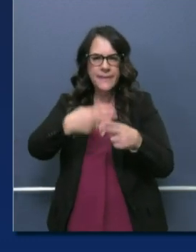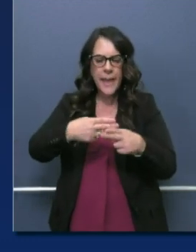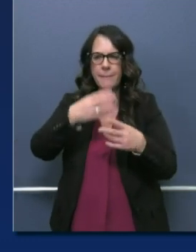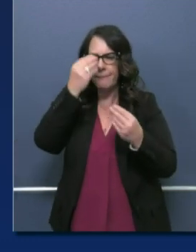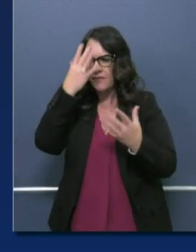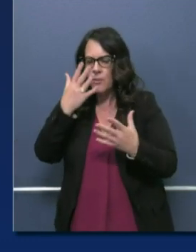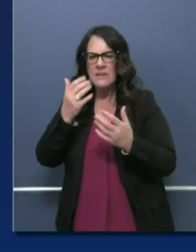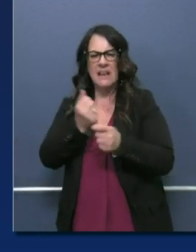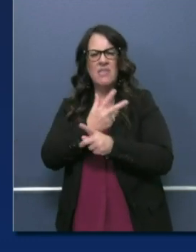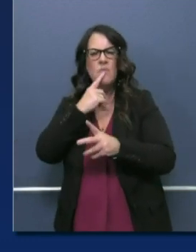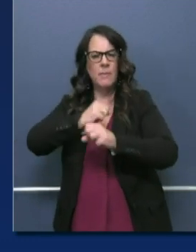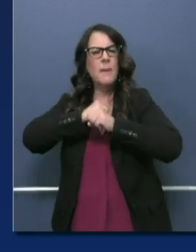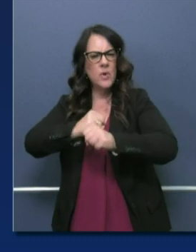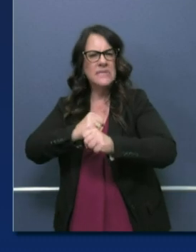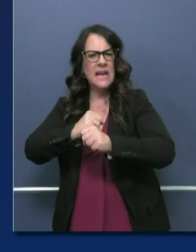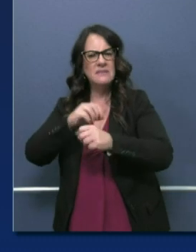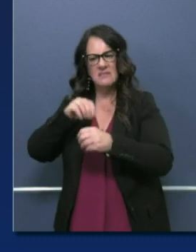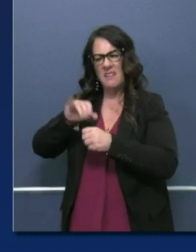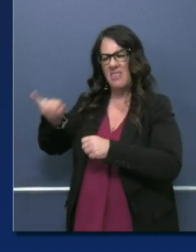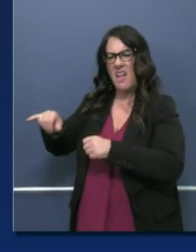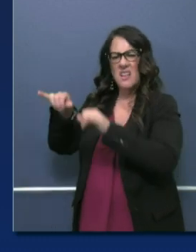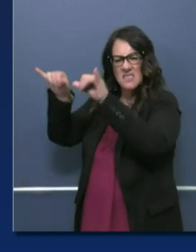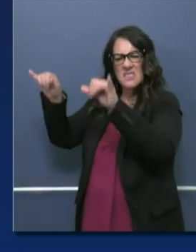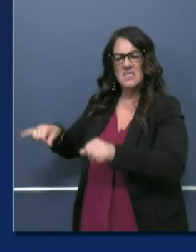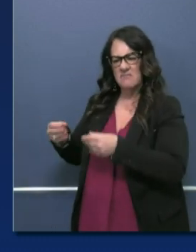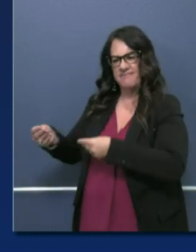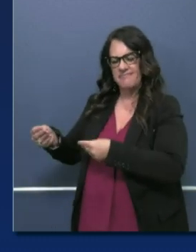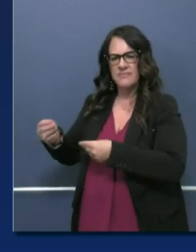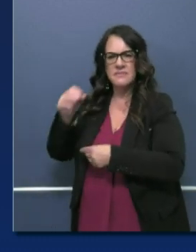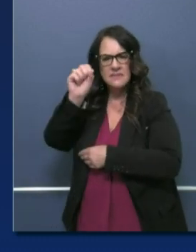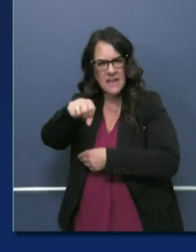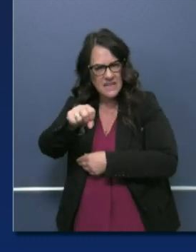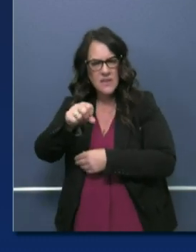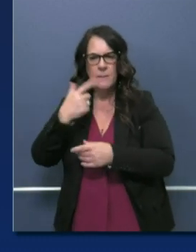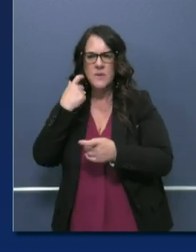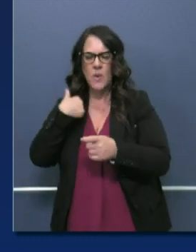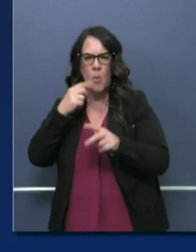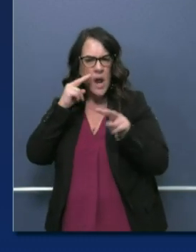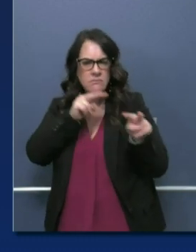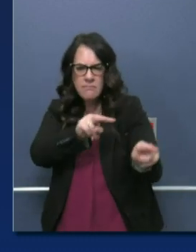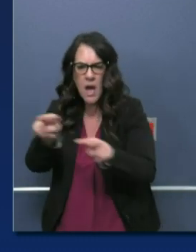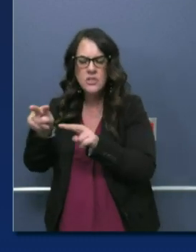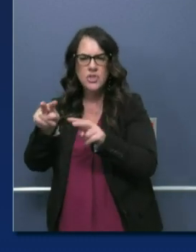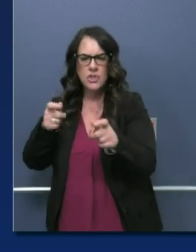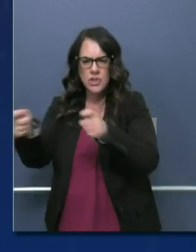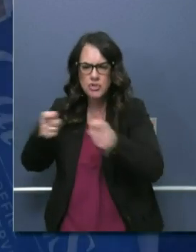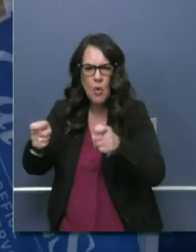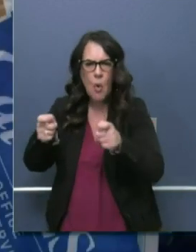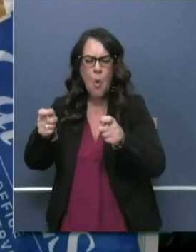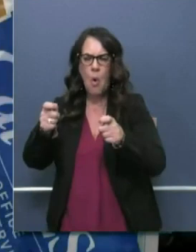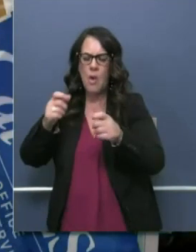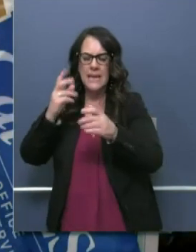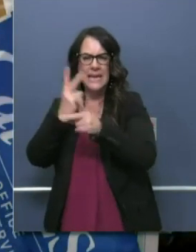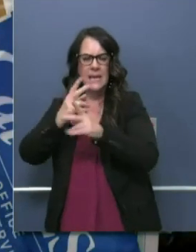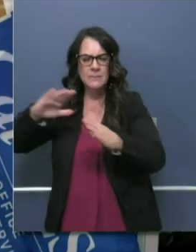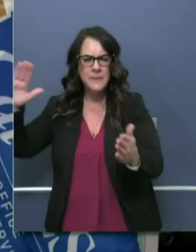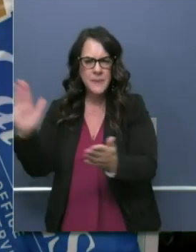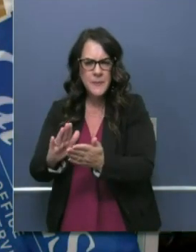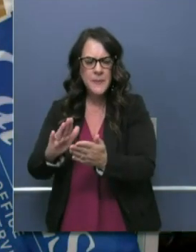to protect and to control this specific case of COVID-19, and it is absolutely confidentially managed.